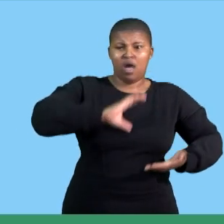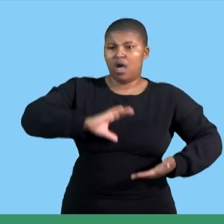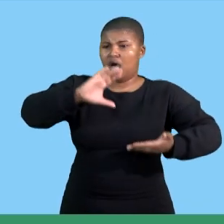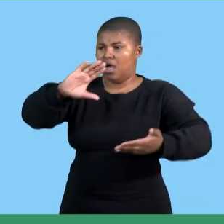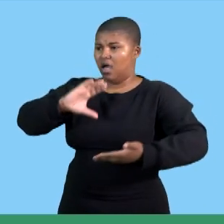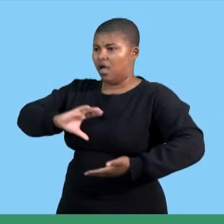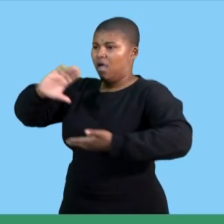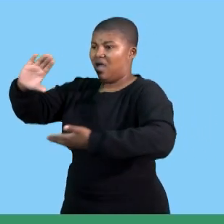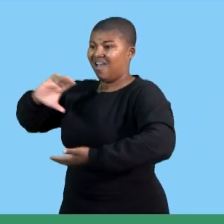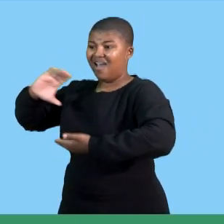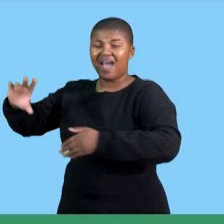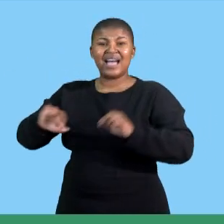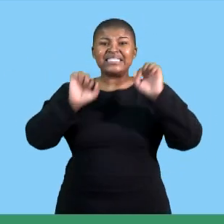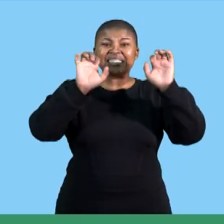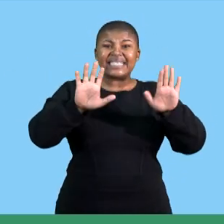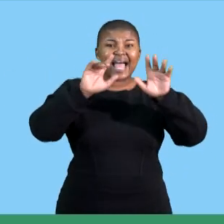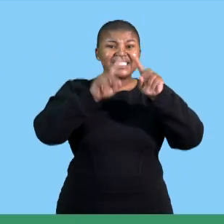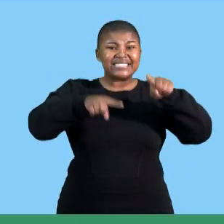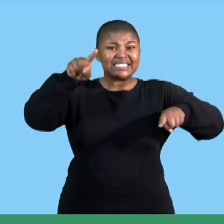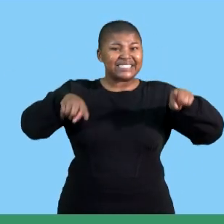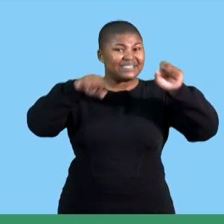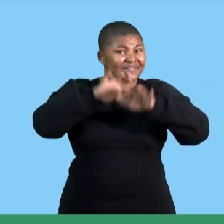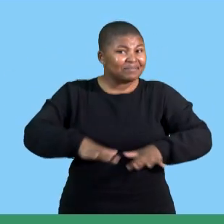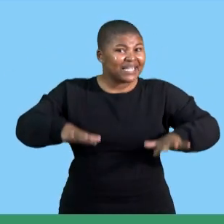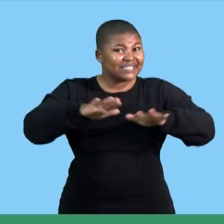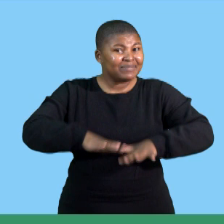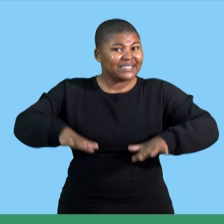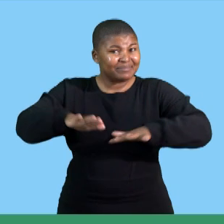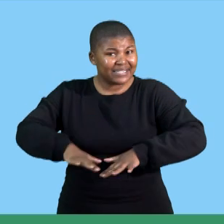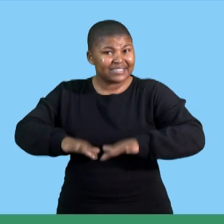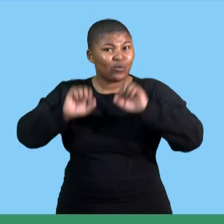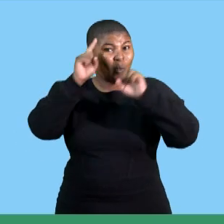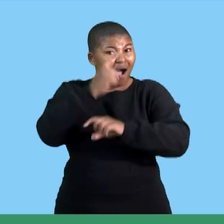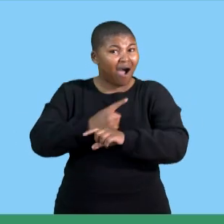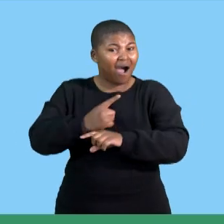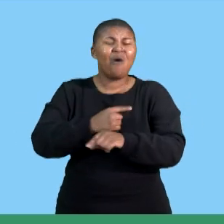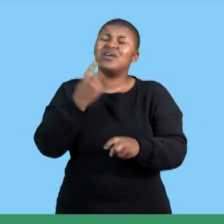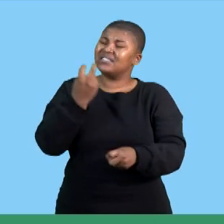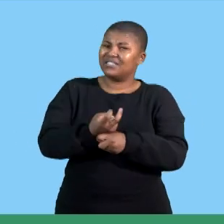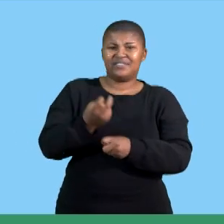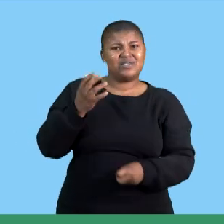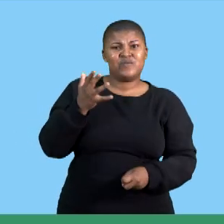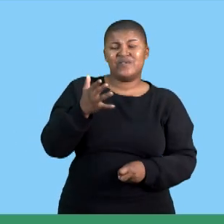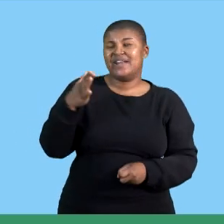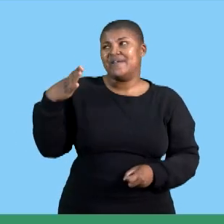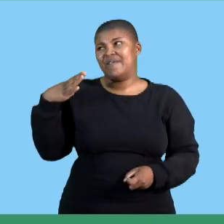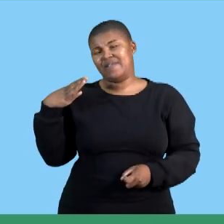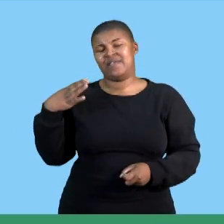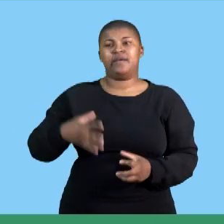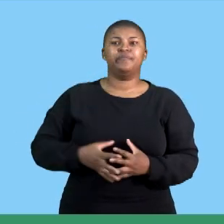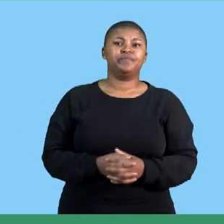delivering meat to 10 different locations within an hour. The second statement then says, her